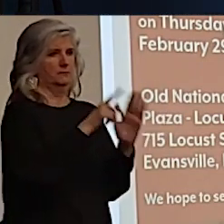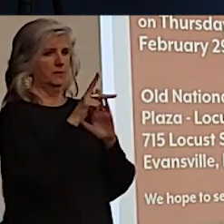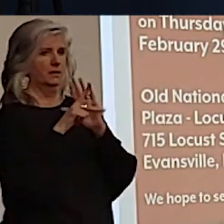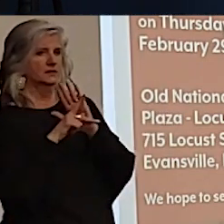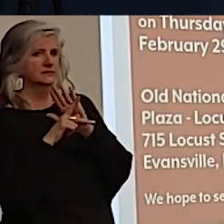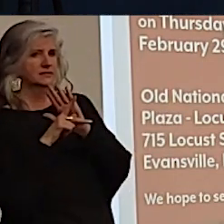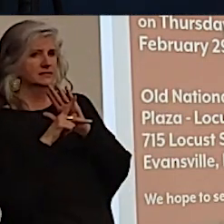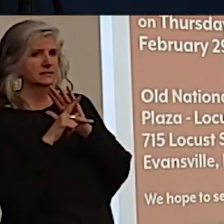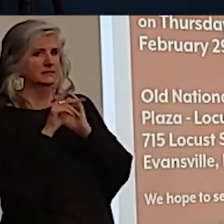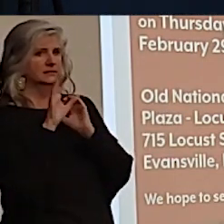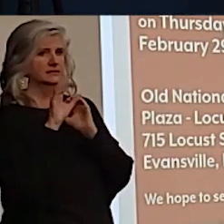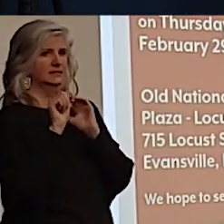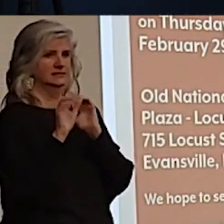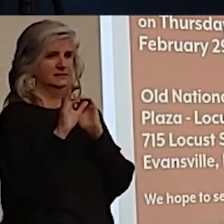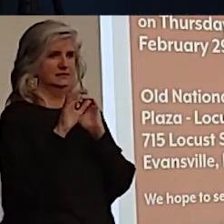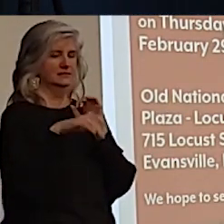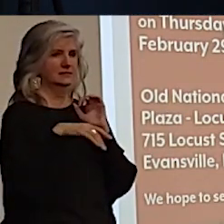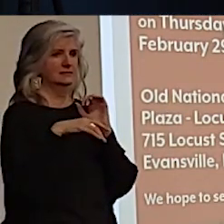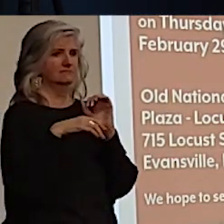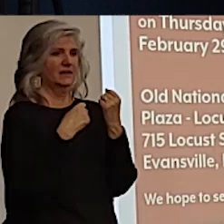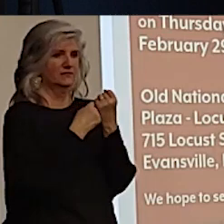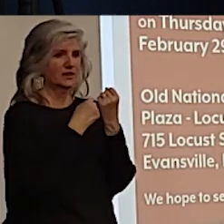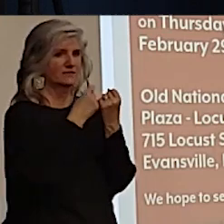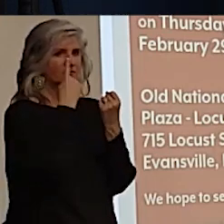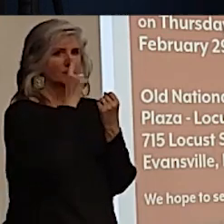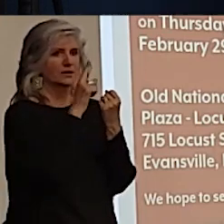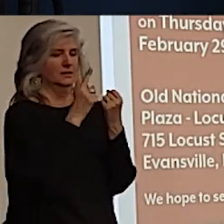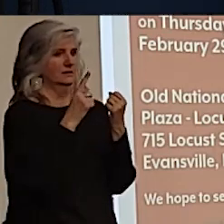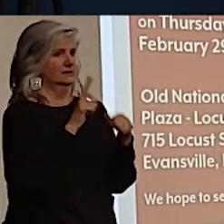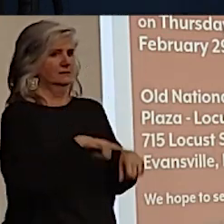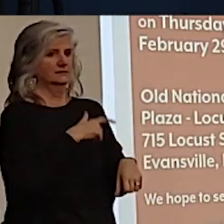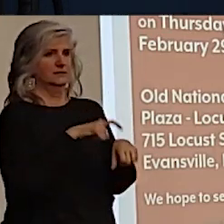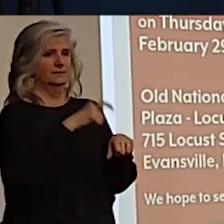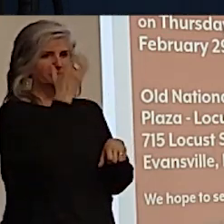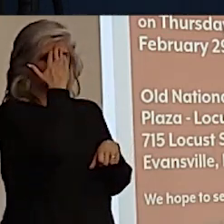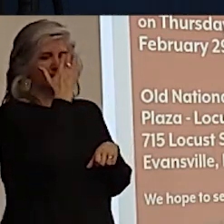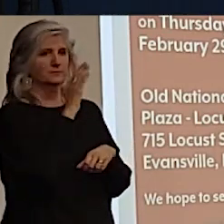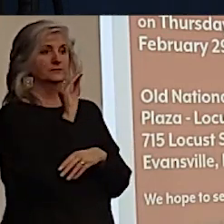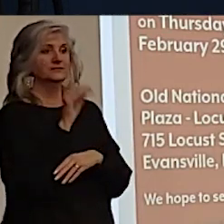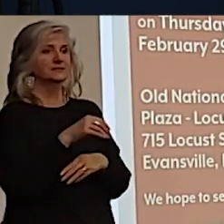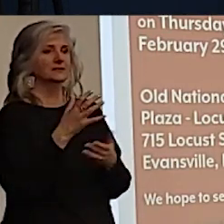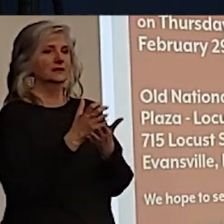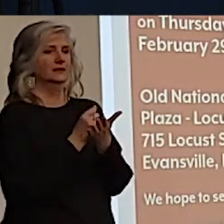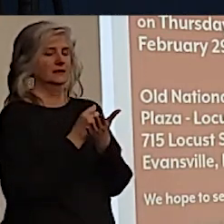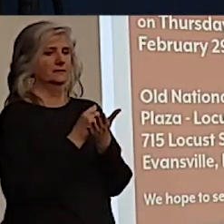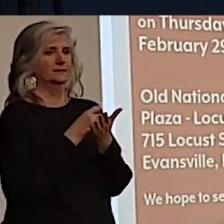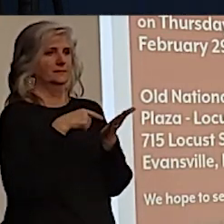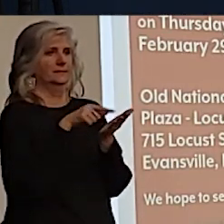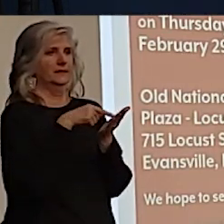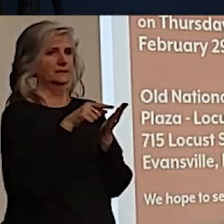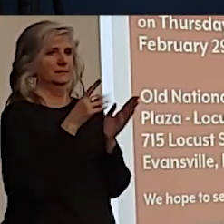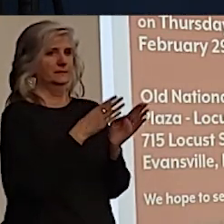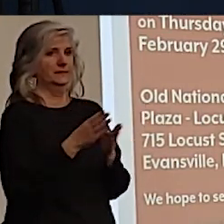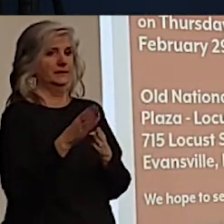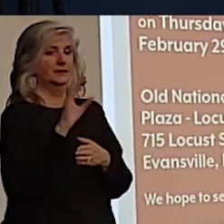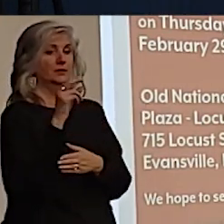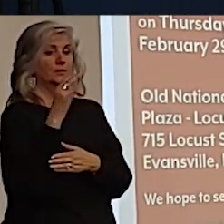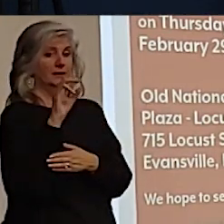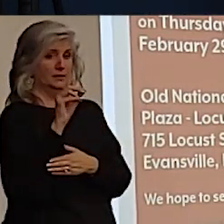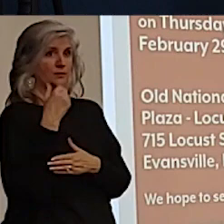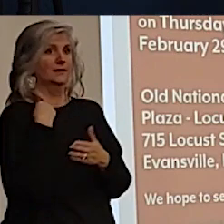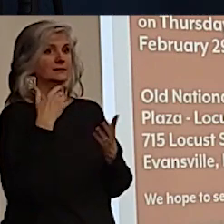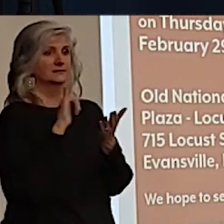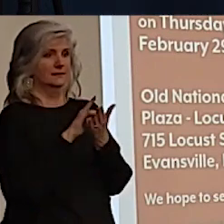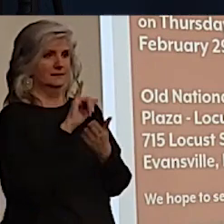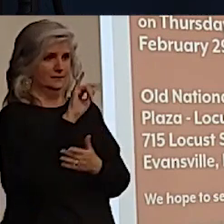that CAC has advocated for a very long time is what's known as a percentage of income payment plan, which is what Ohio has, which